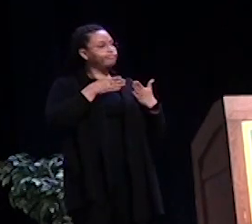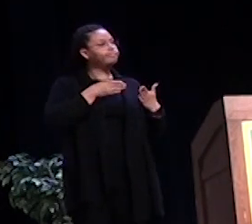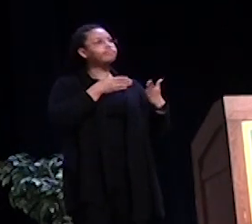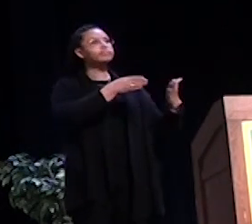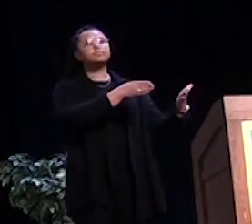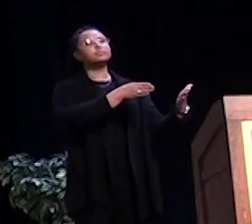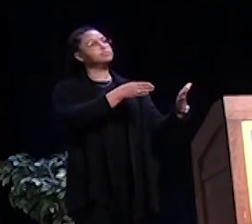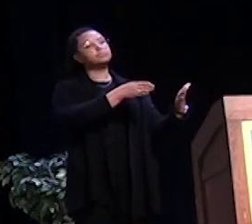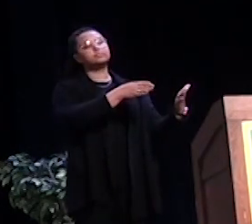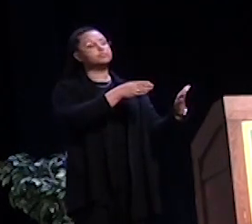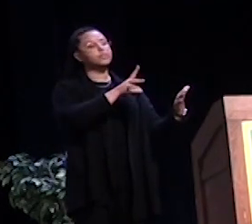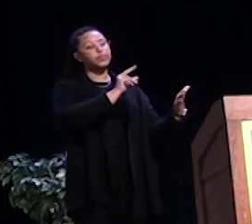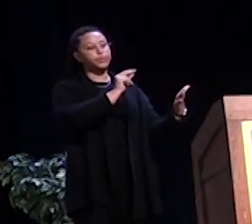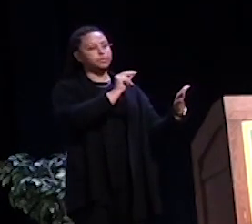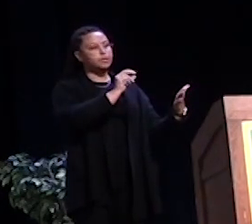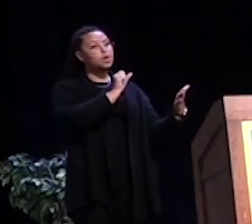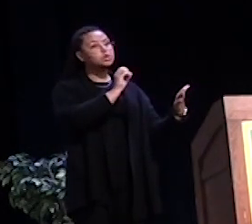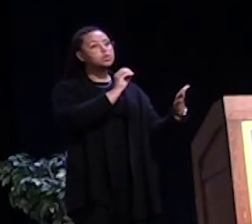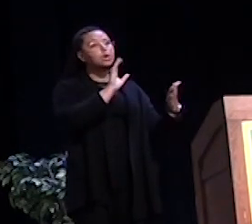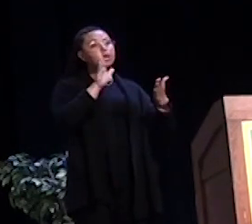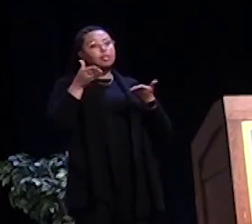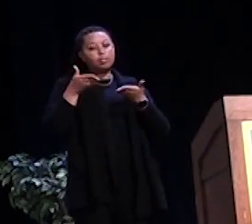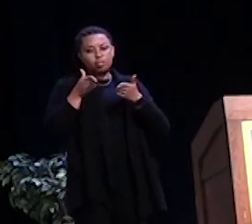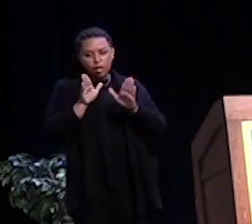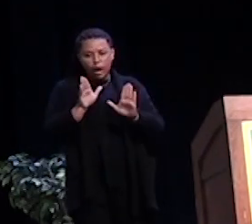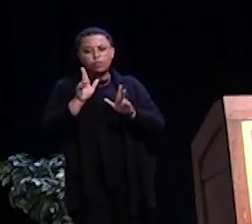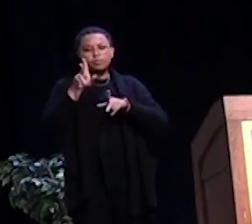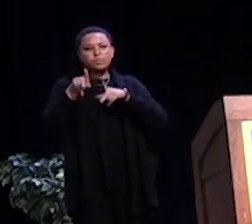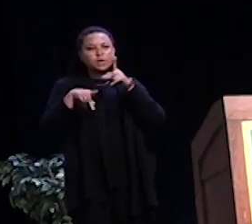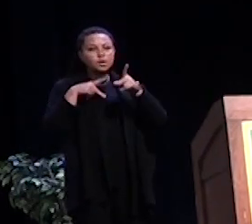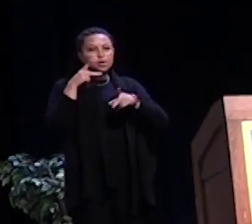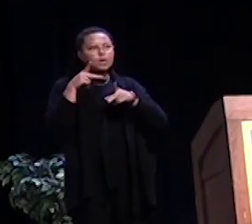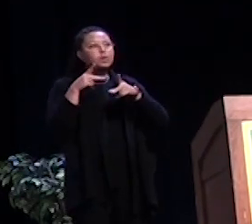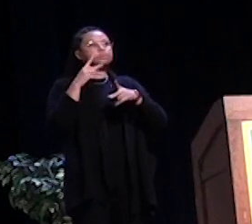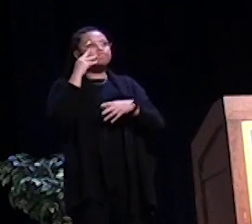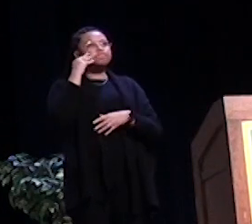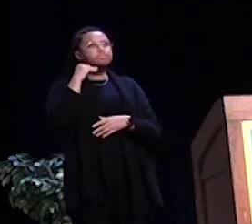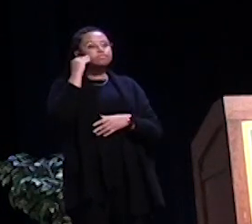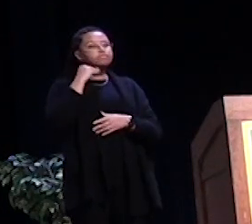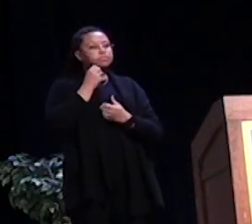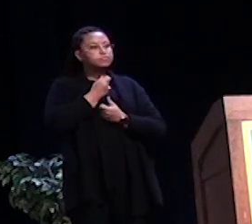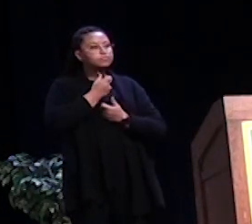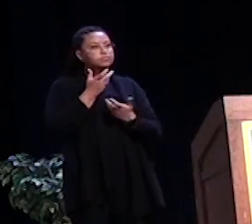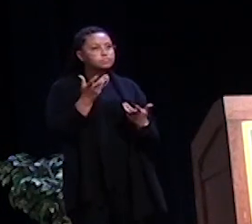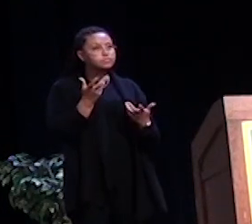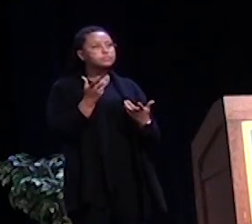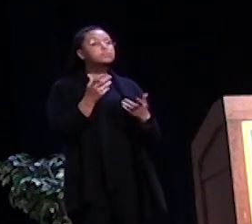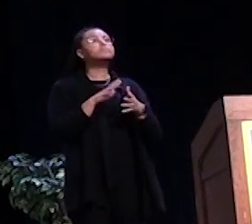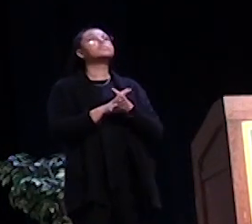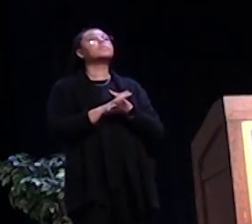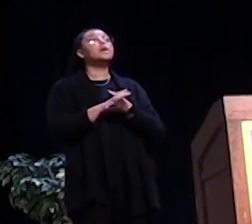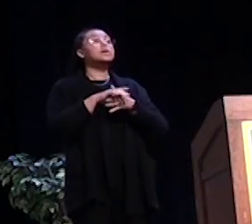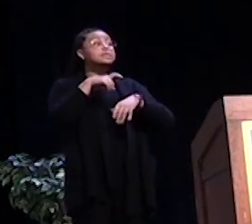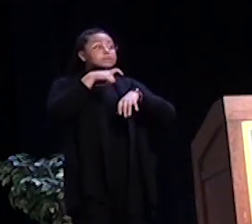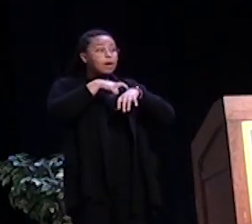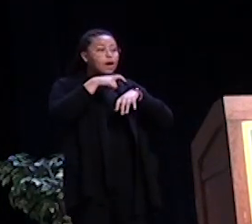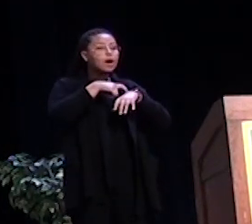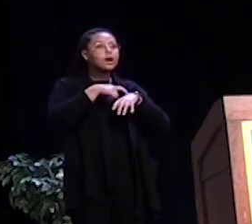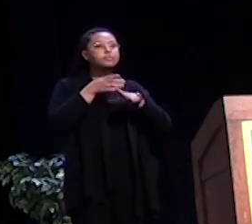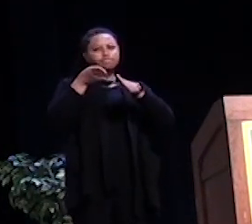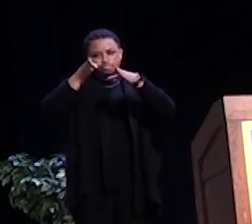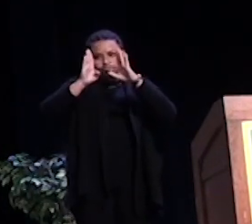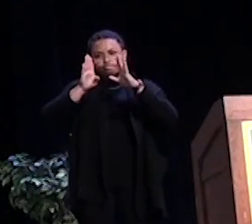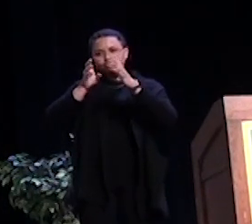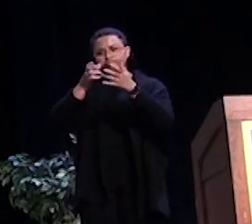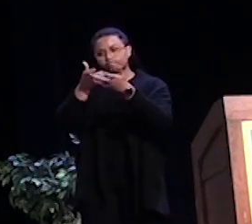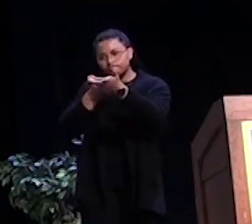right? So giving folks a voice, giving folks some time, listening to their